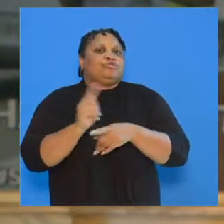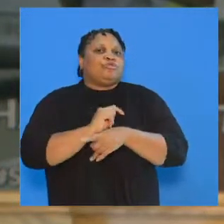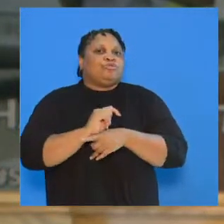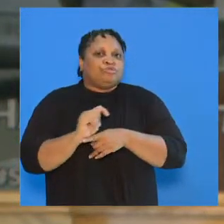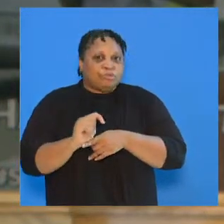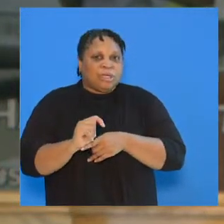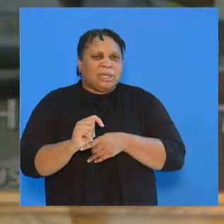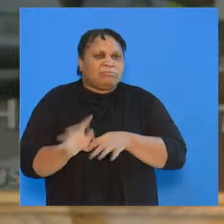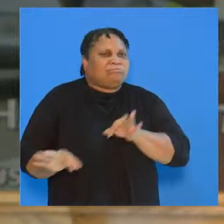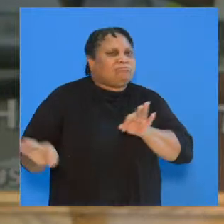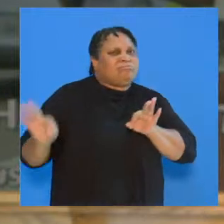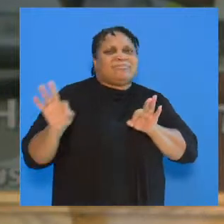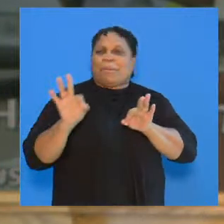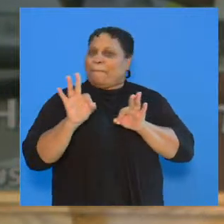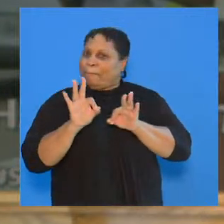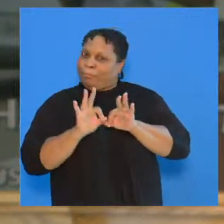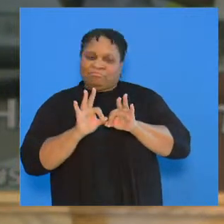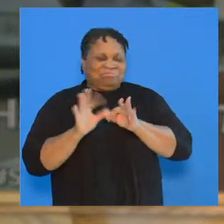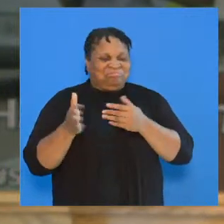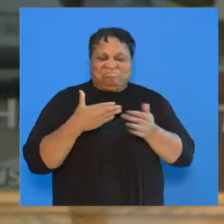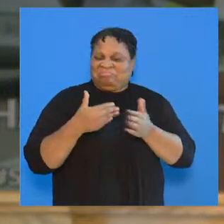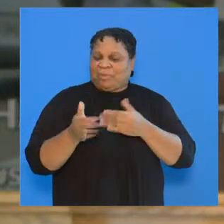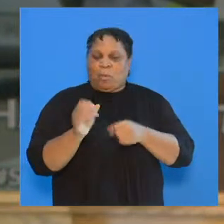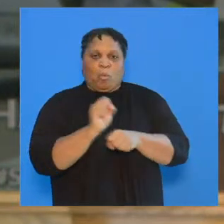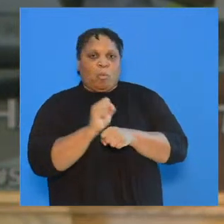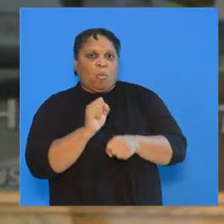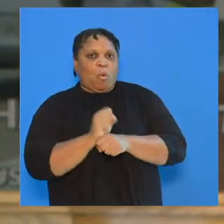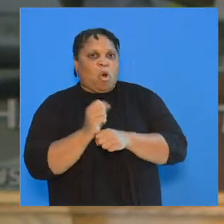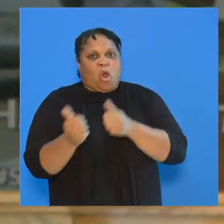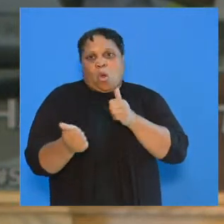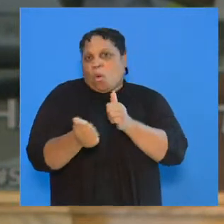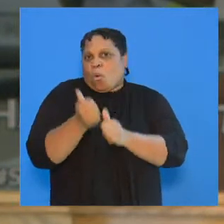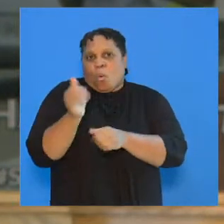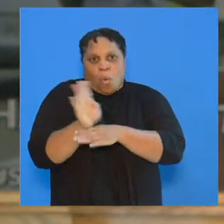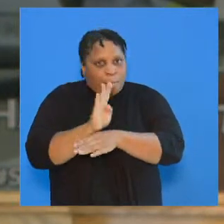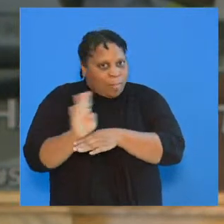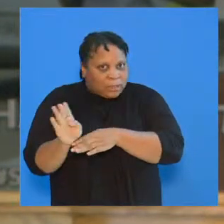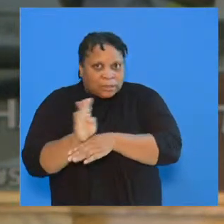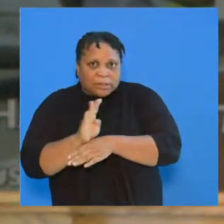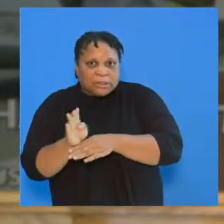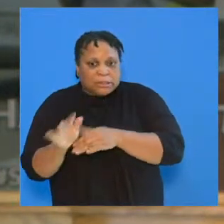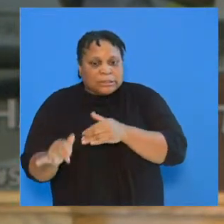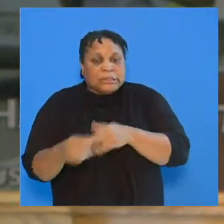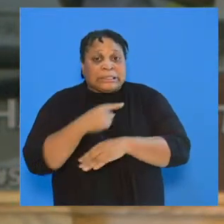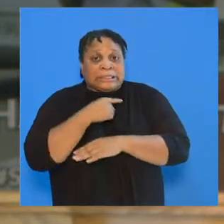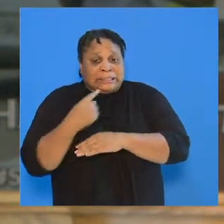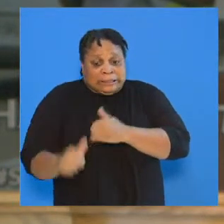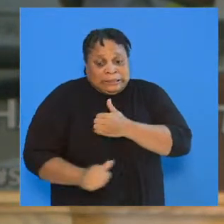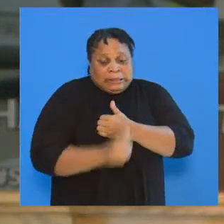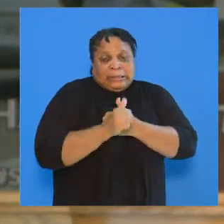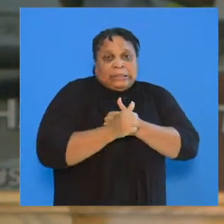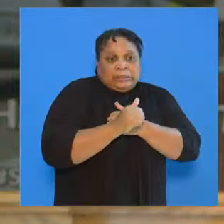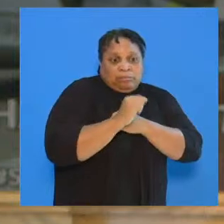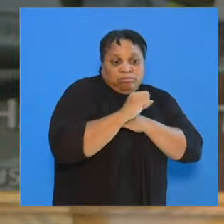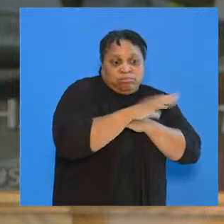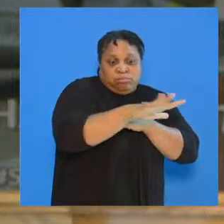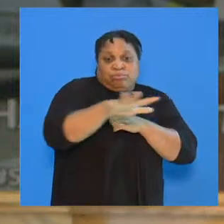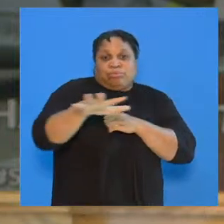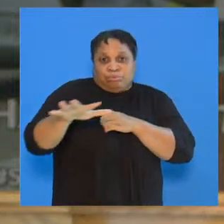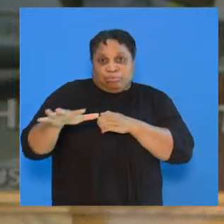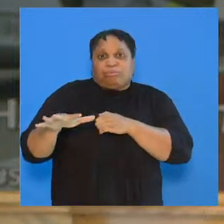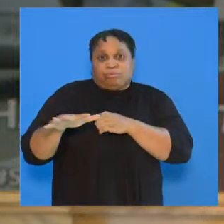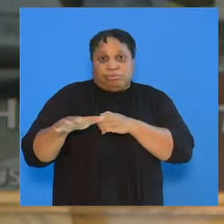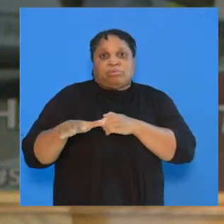incredibly important. No matter where you work or which industry you work in, the risk of spreading infections in the workplace is